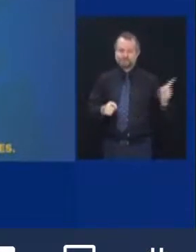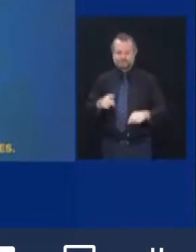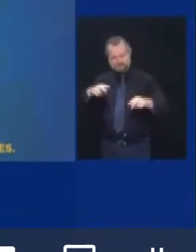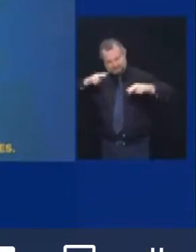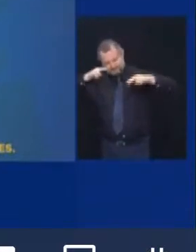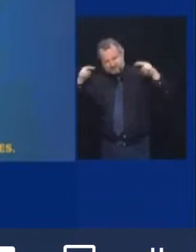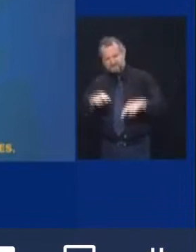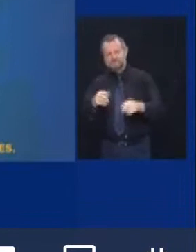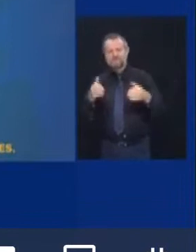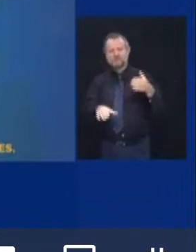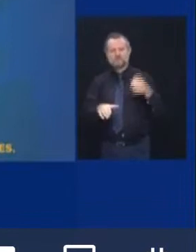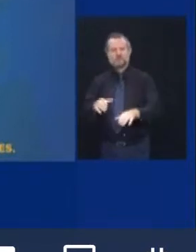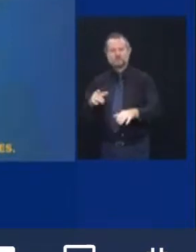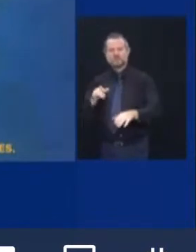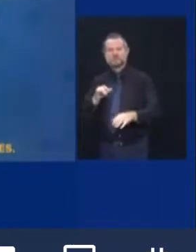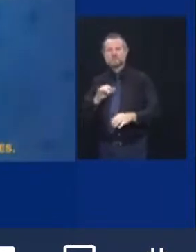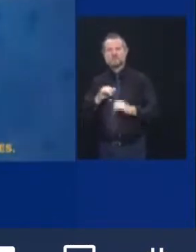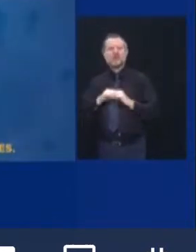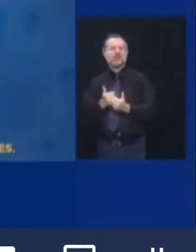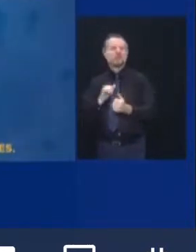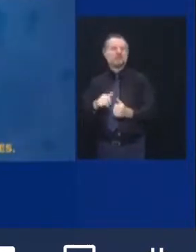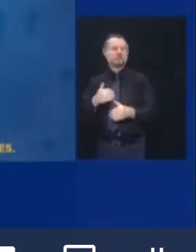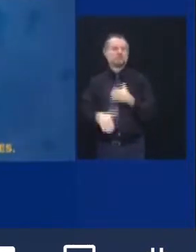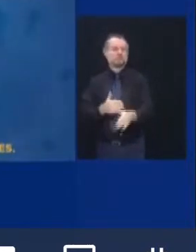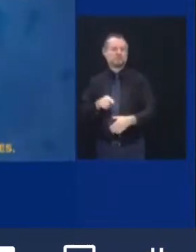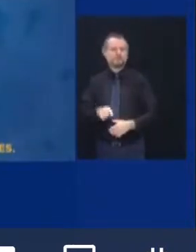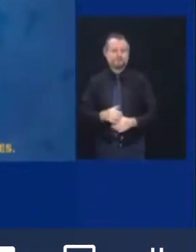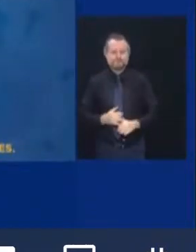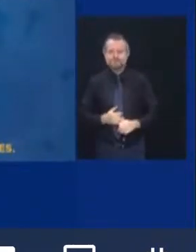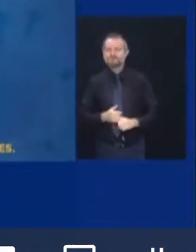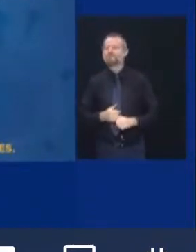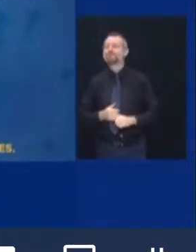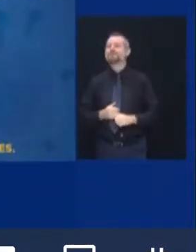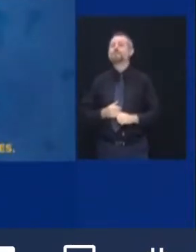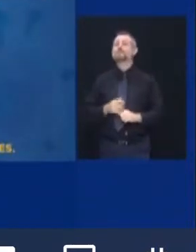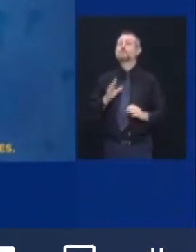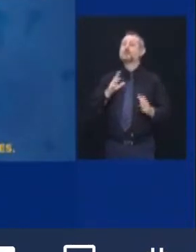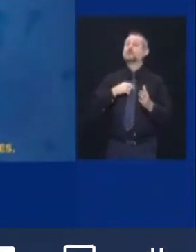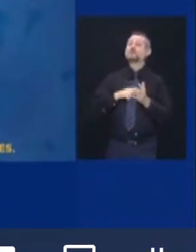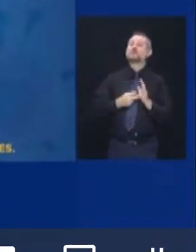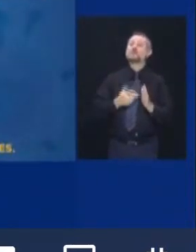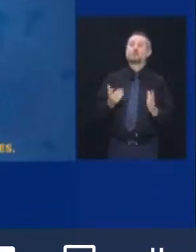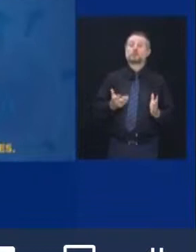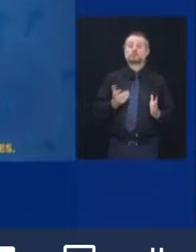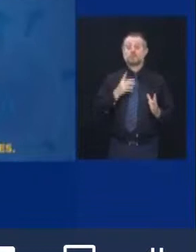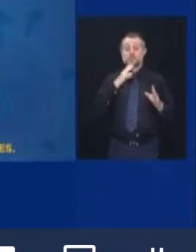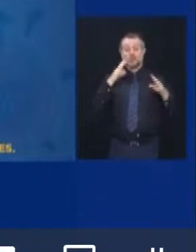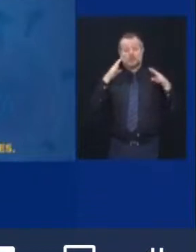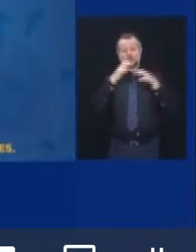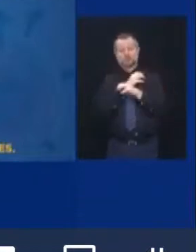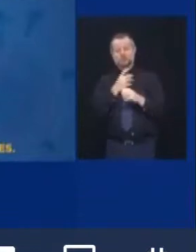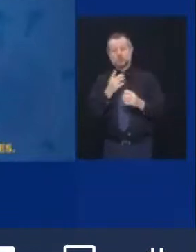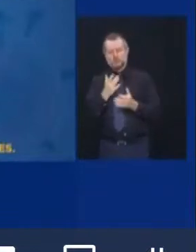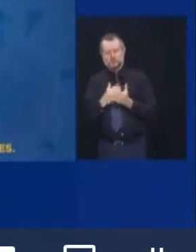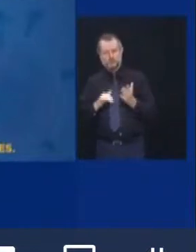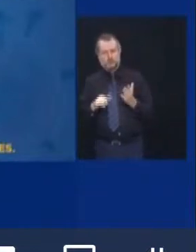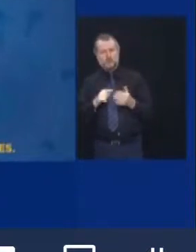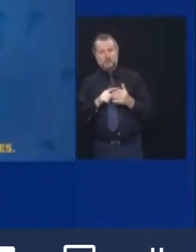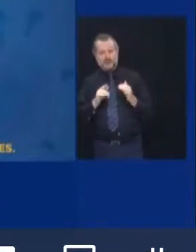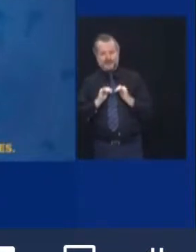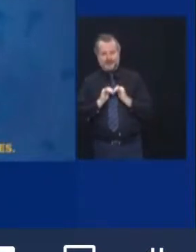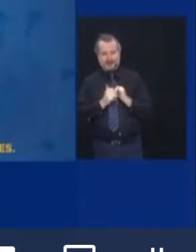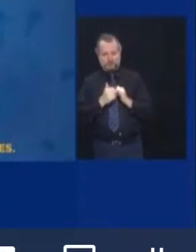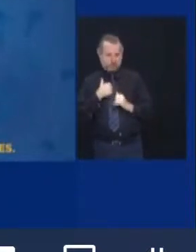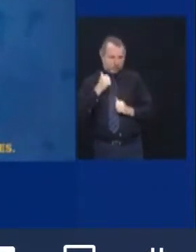That is how this works. And again, the devil is in the execution, not in the details. It's actually in